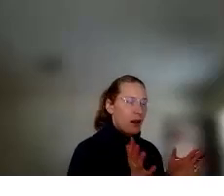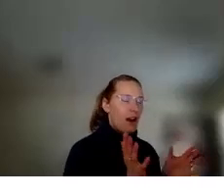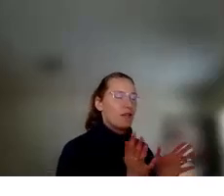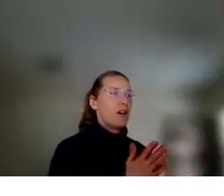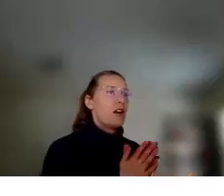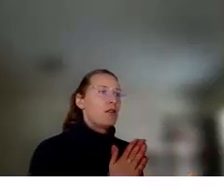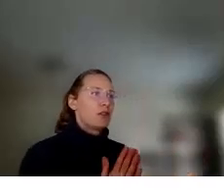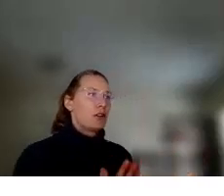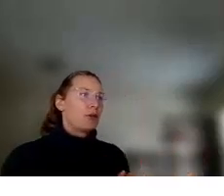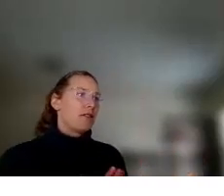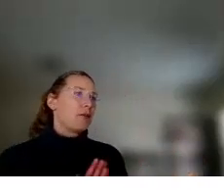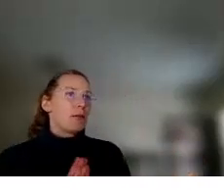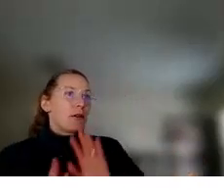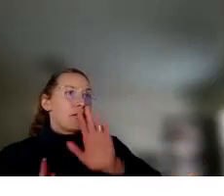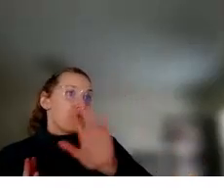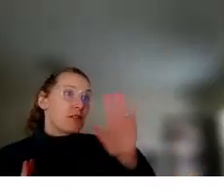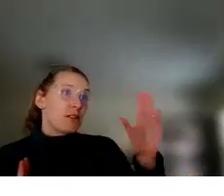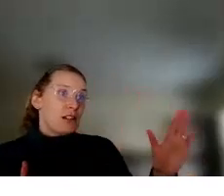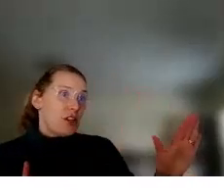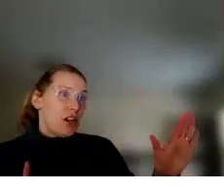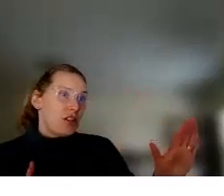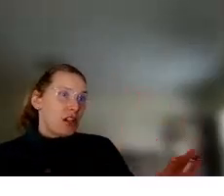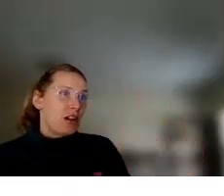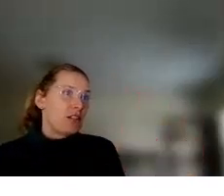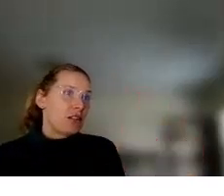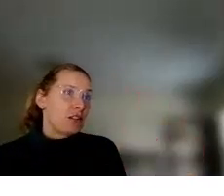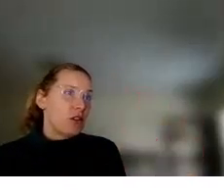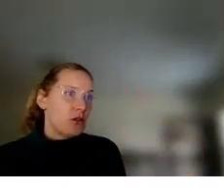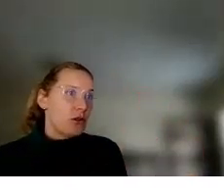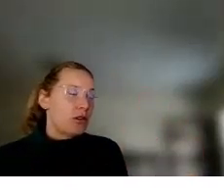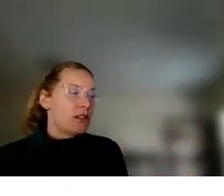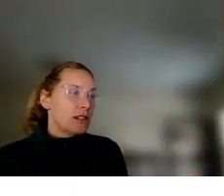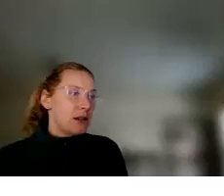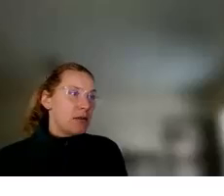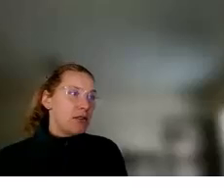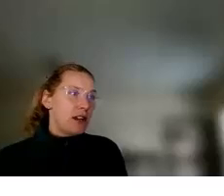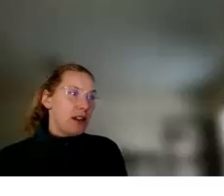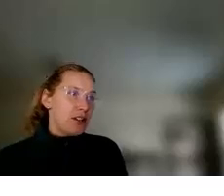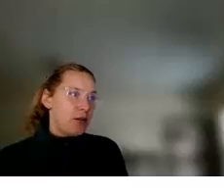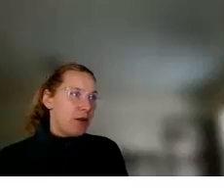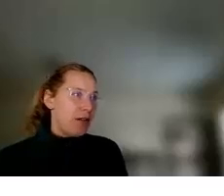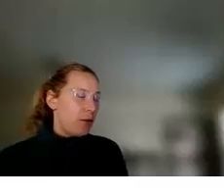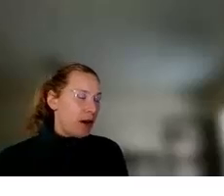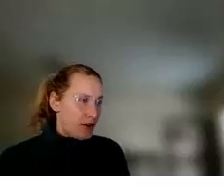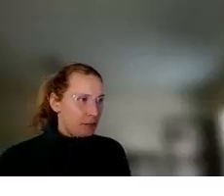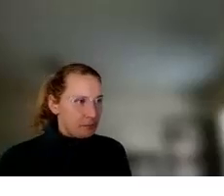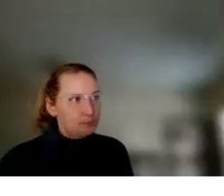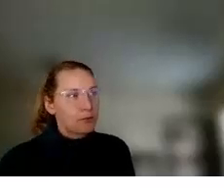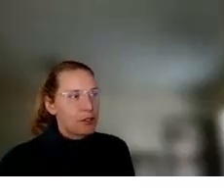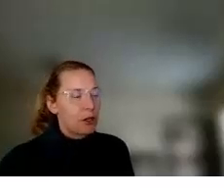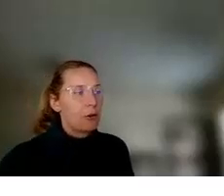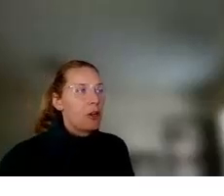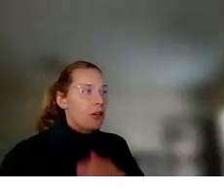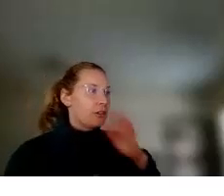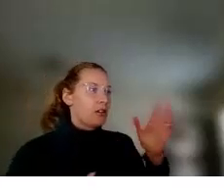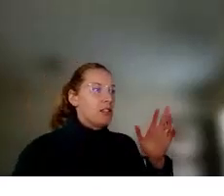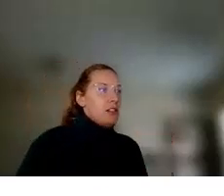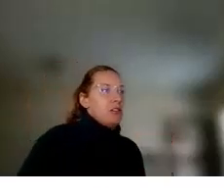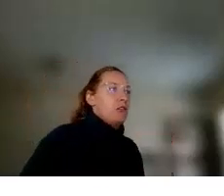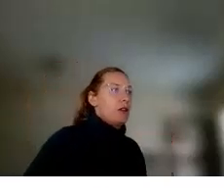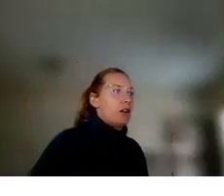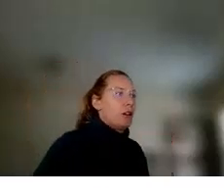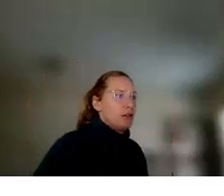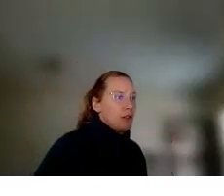responsibilities that you have for your waiver members, those are not changing under the new CwCHN waiver. So